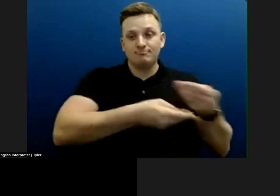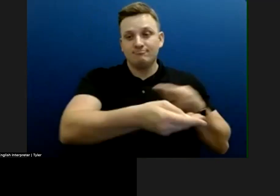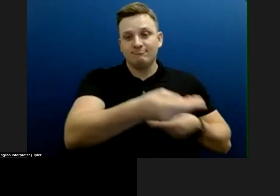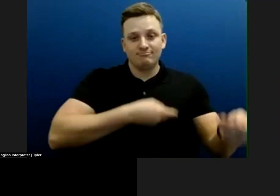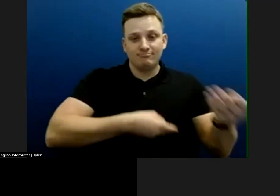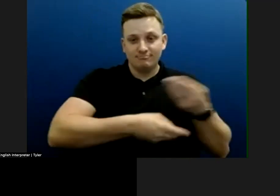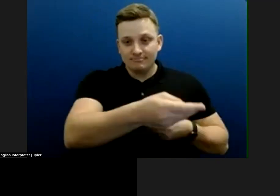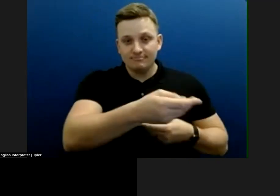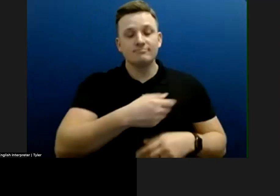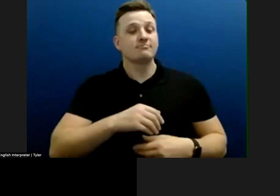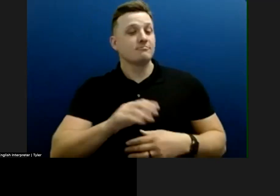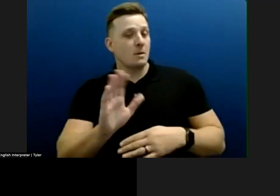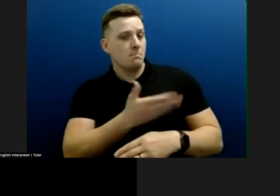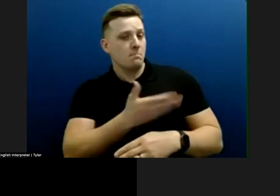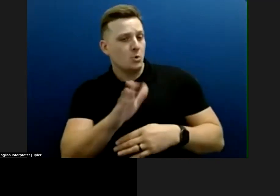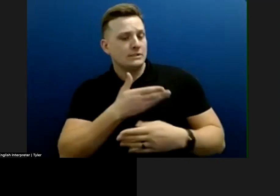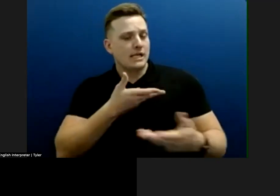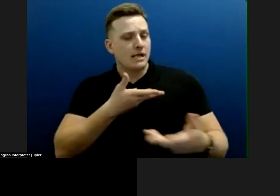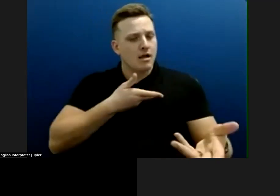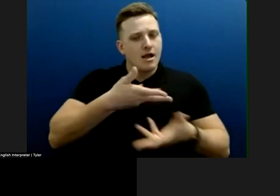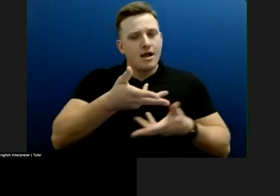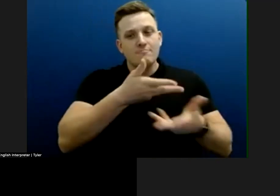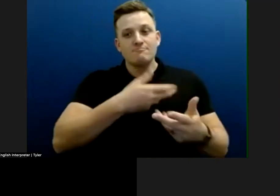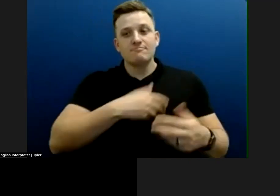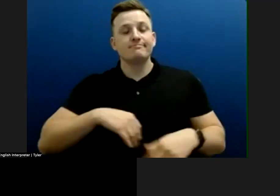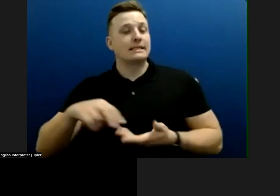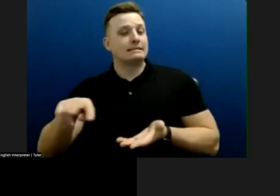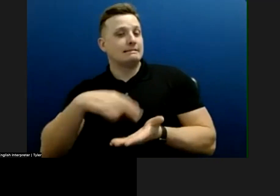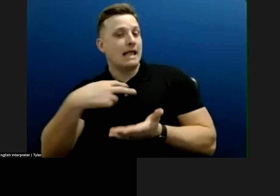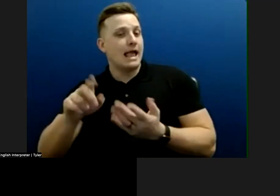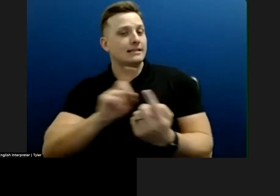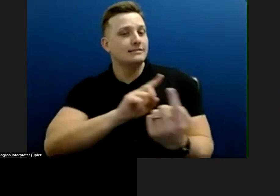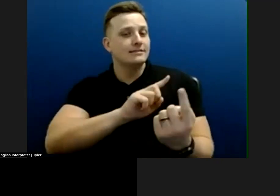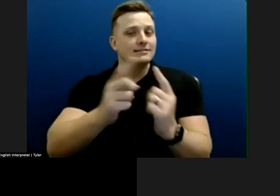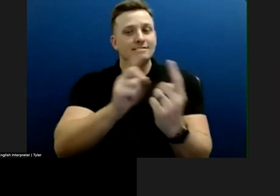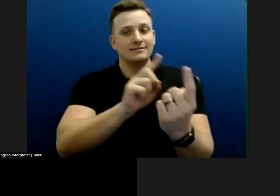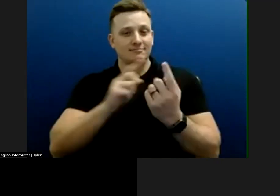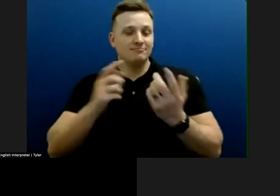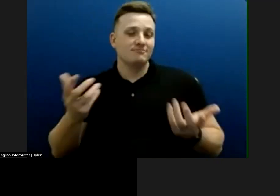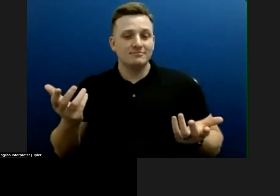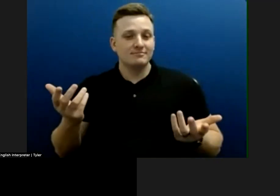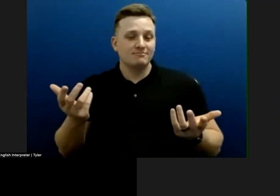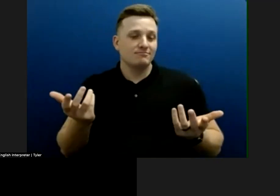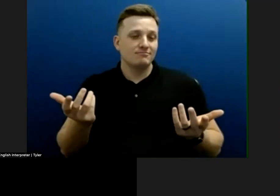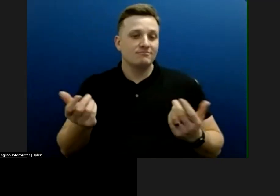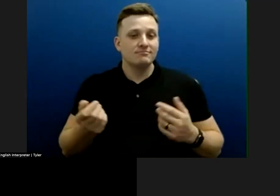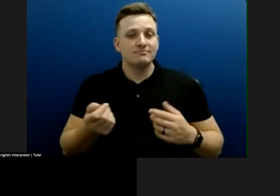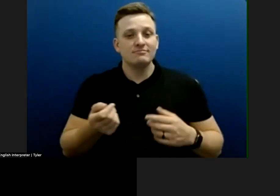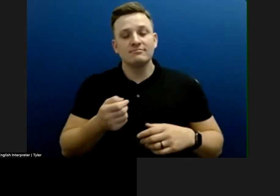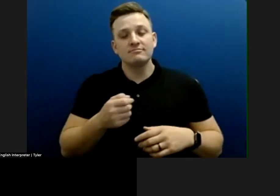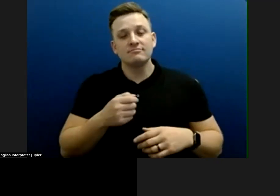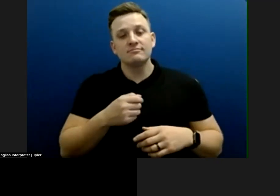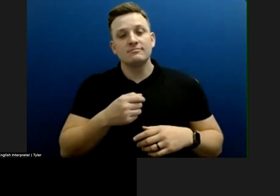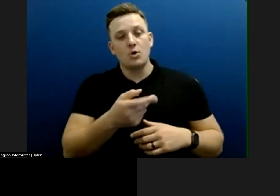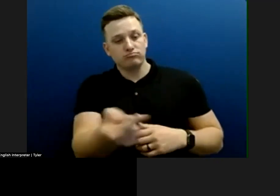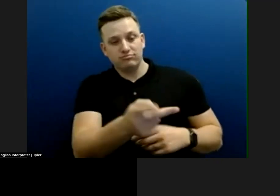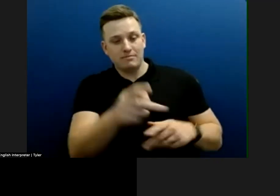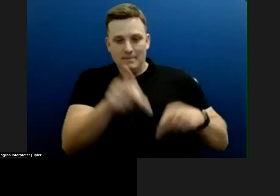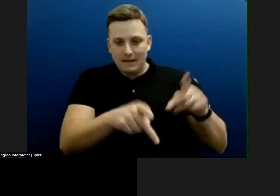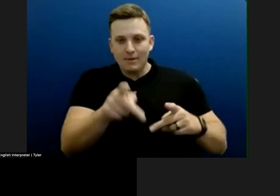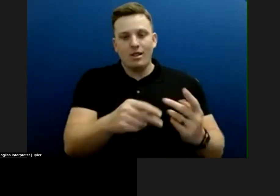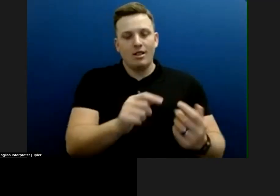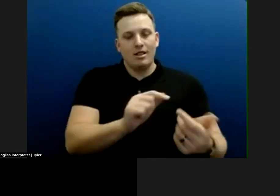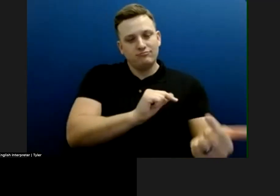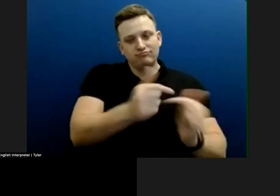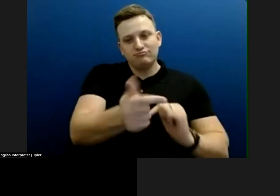musical song. We could see it as a dance and an interaction between people, and that would